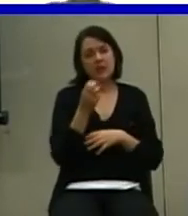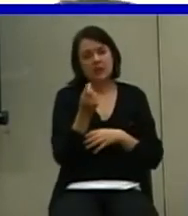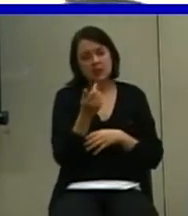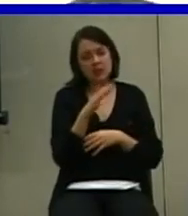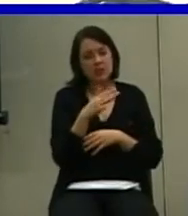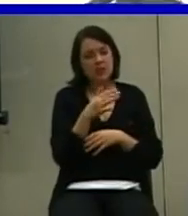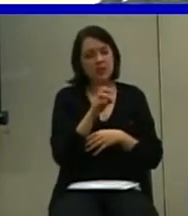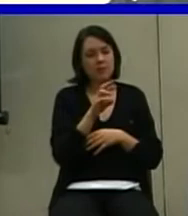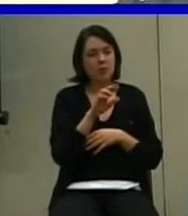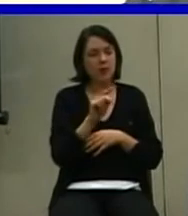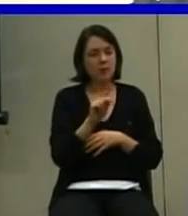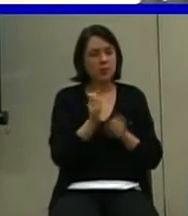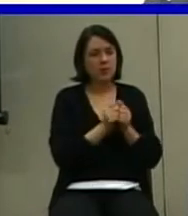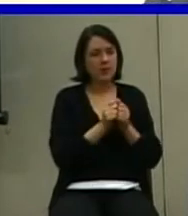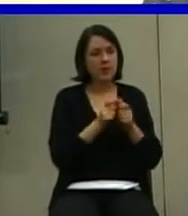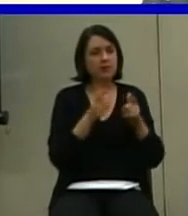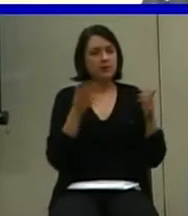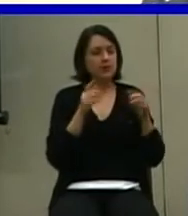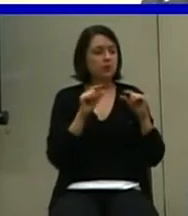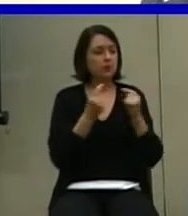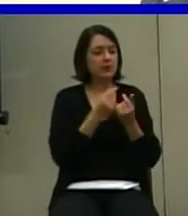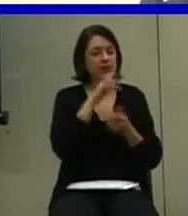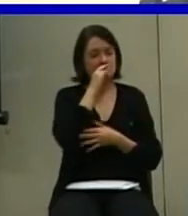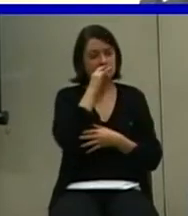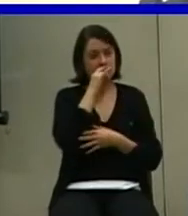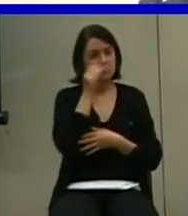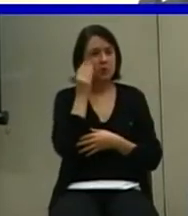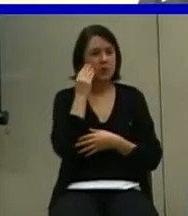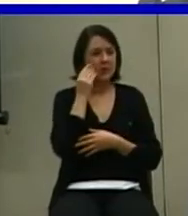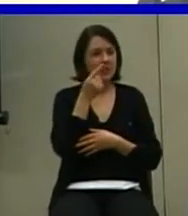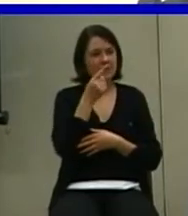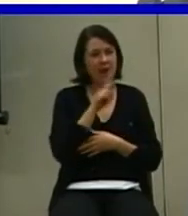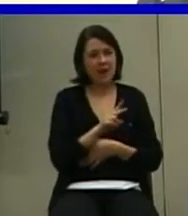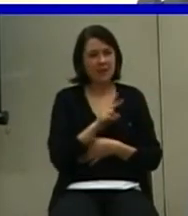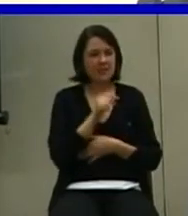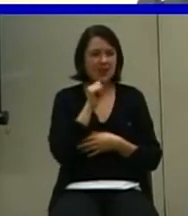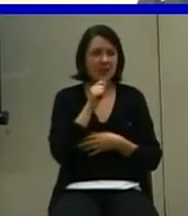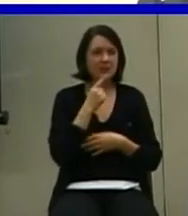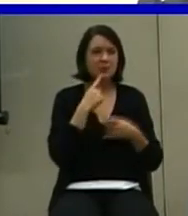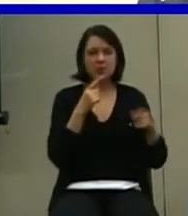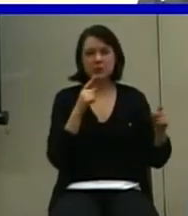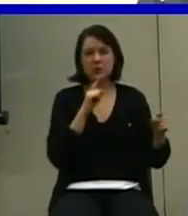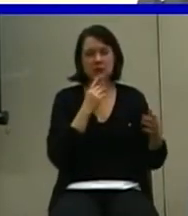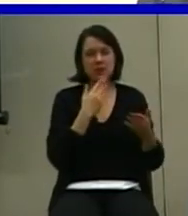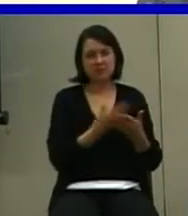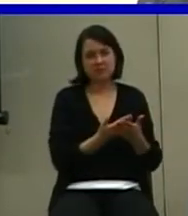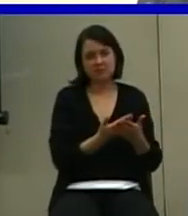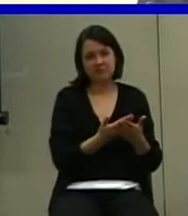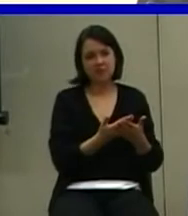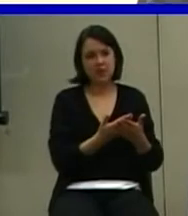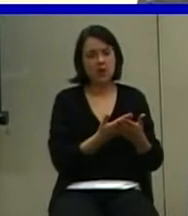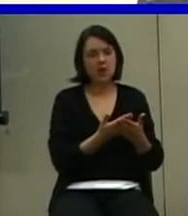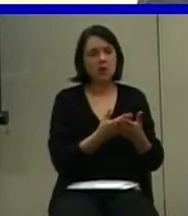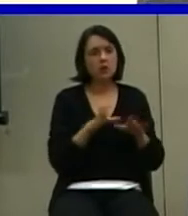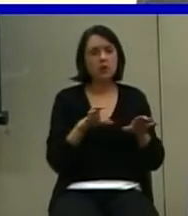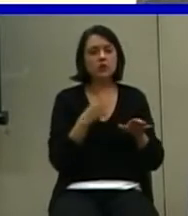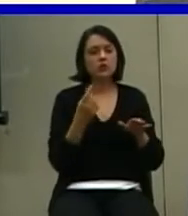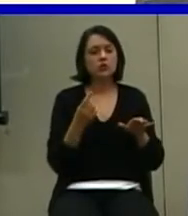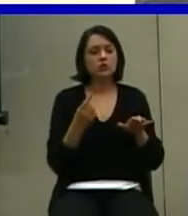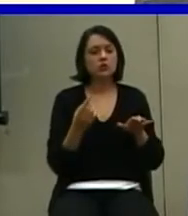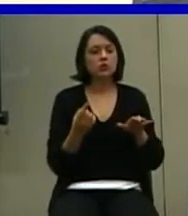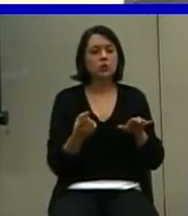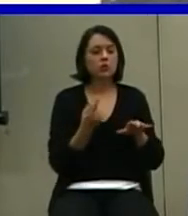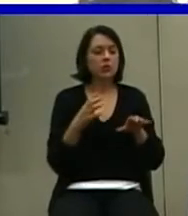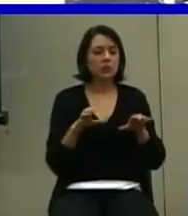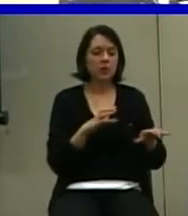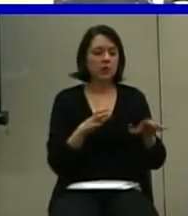amongst a bigger group of kids. And what we know is when you just do it kind of halfway, it's not going to work very well. So let's only do it the way it works